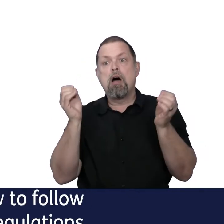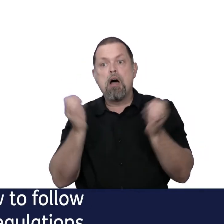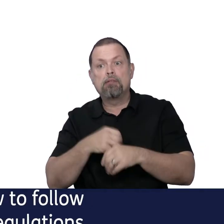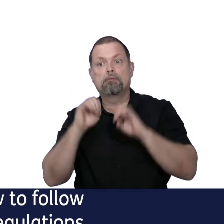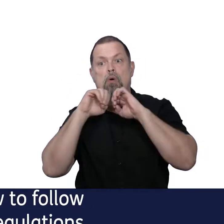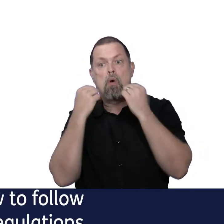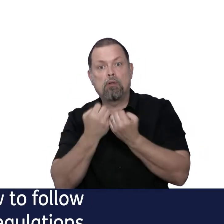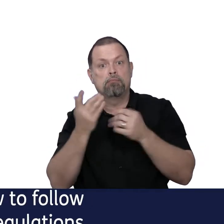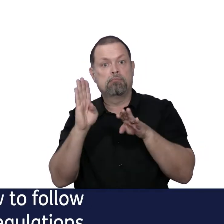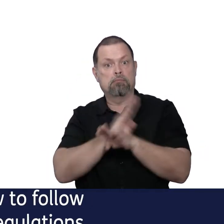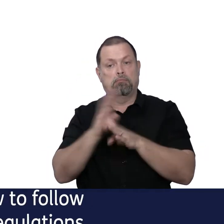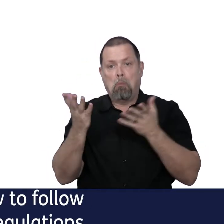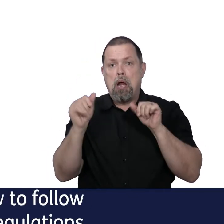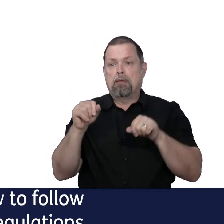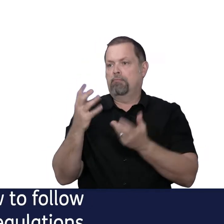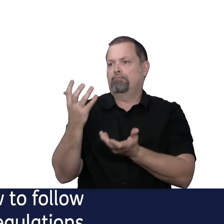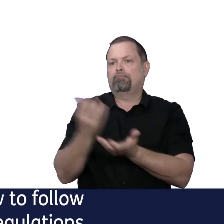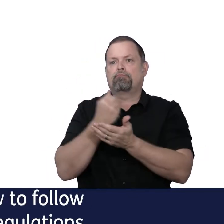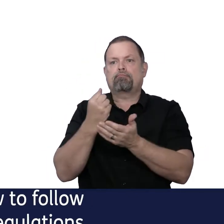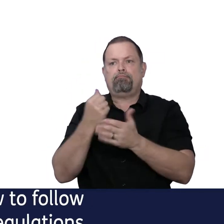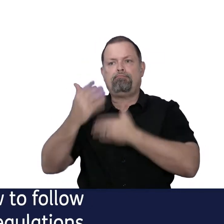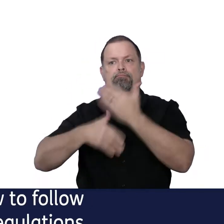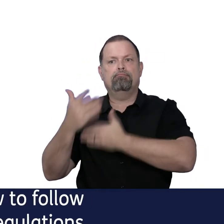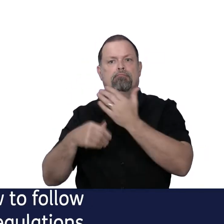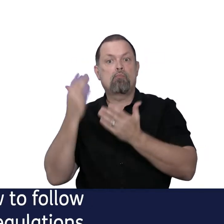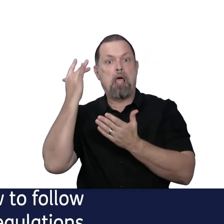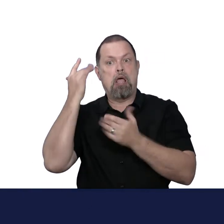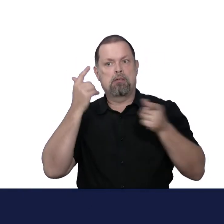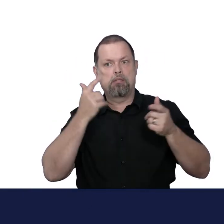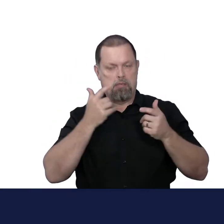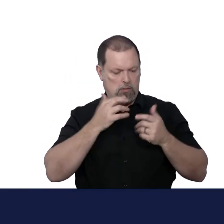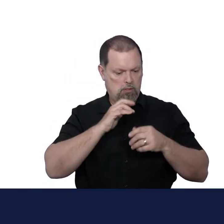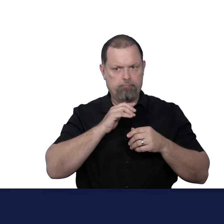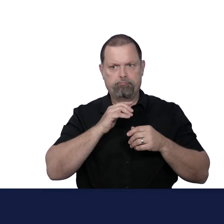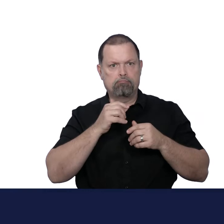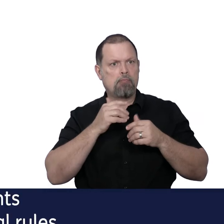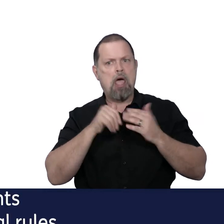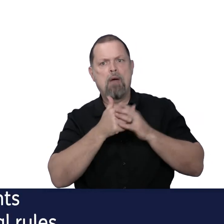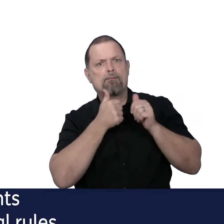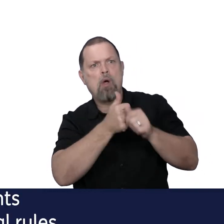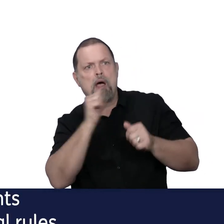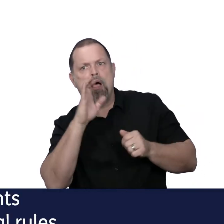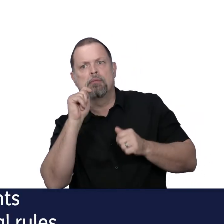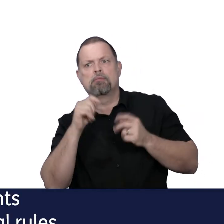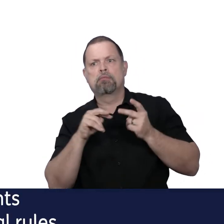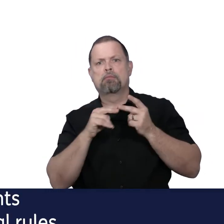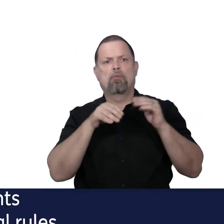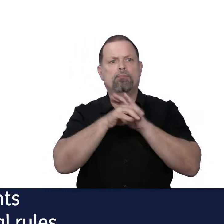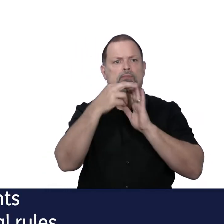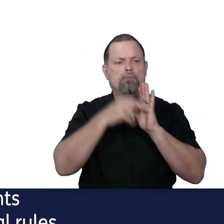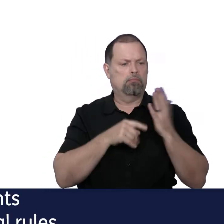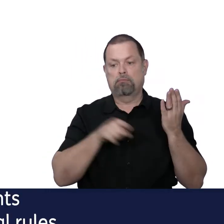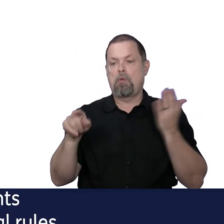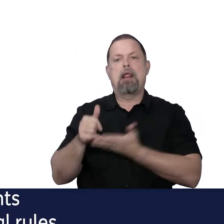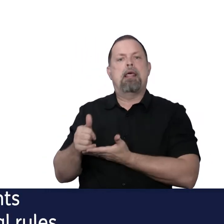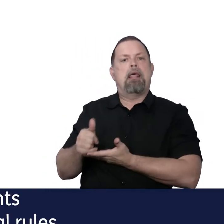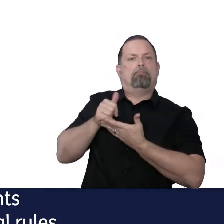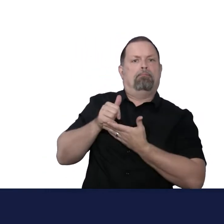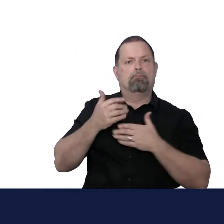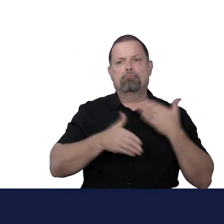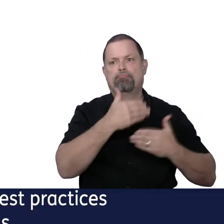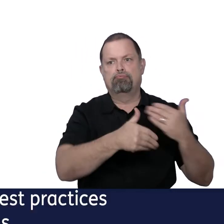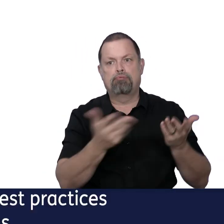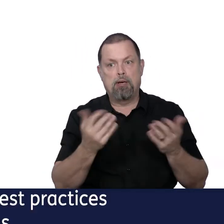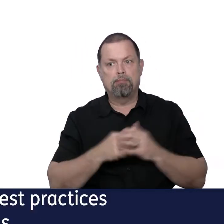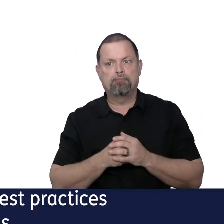they're deciding how to follow the Act and accessibility regulations. Guidance documents also do not include legal